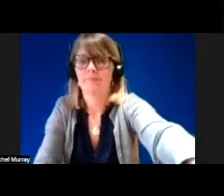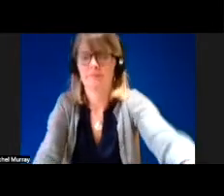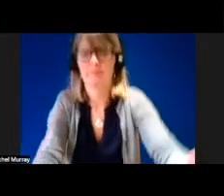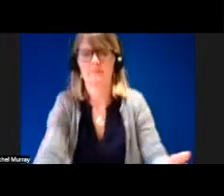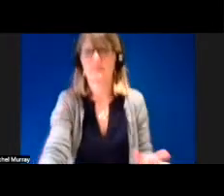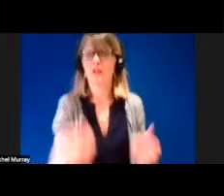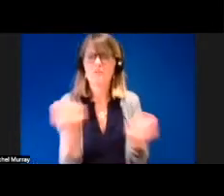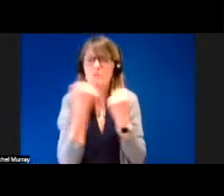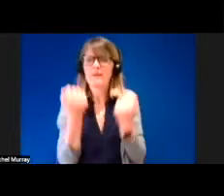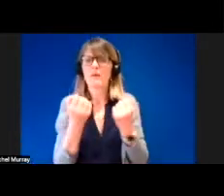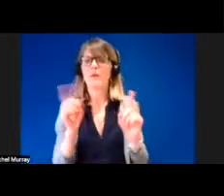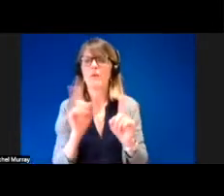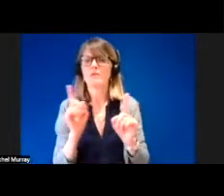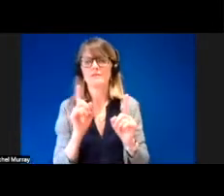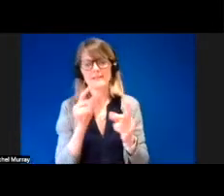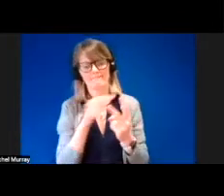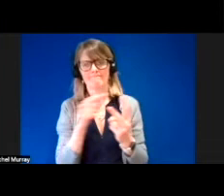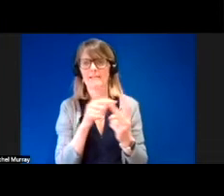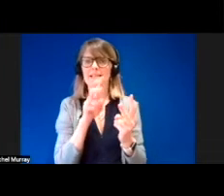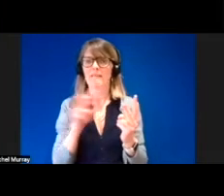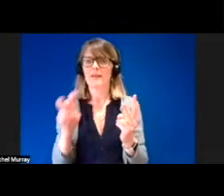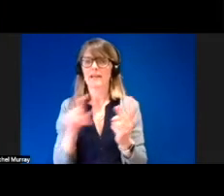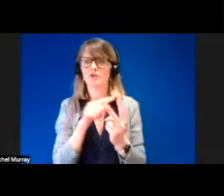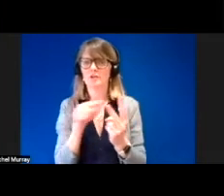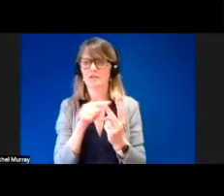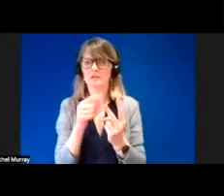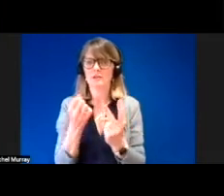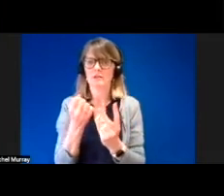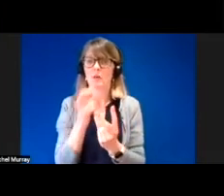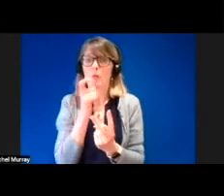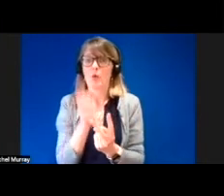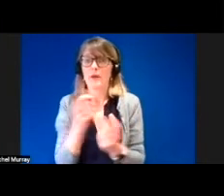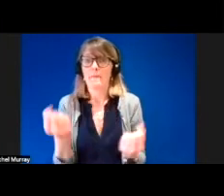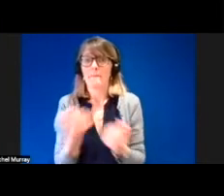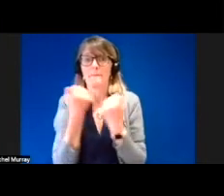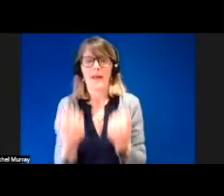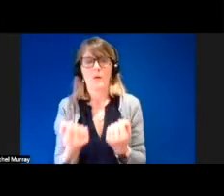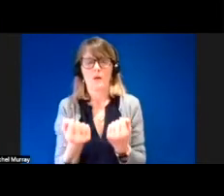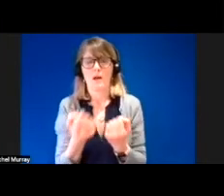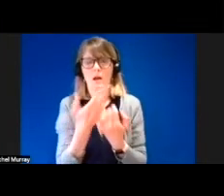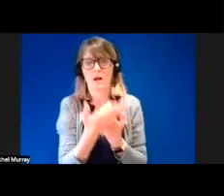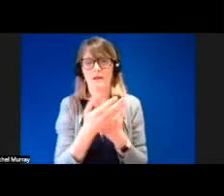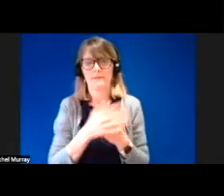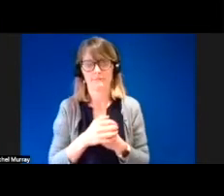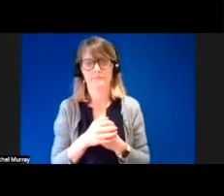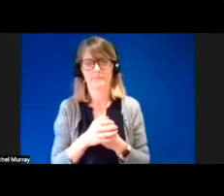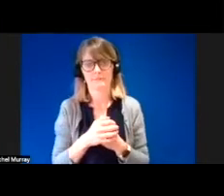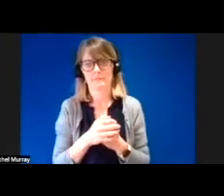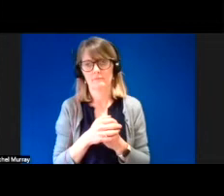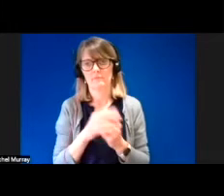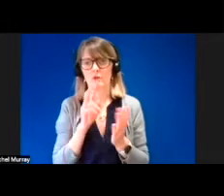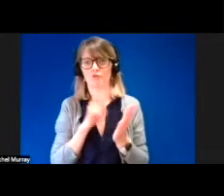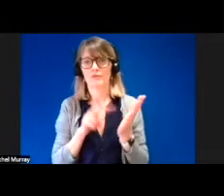Well, there are several definitions here if we look at the word power. And in reading the